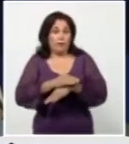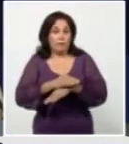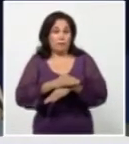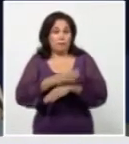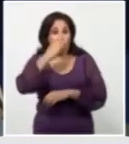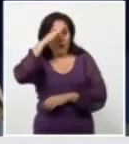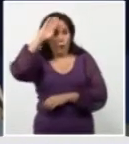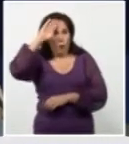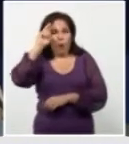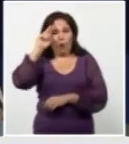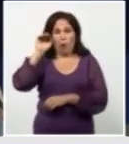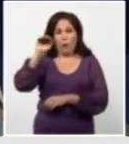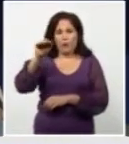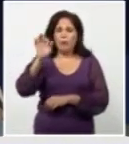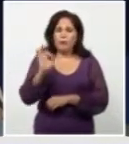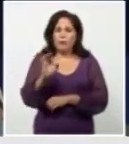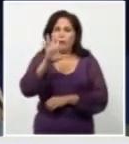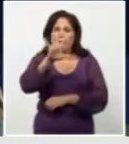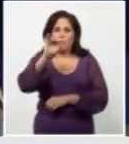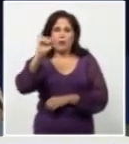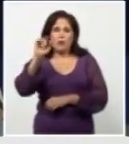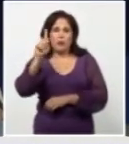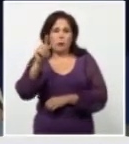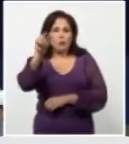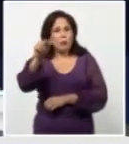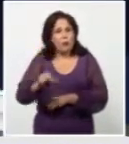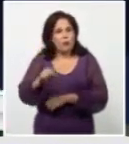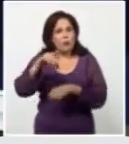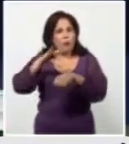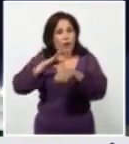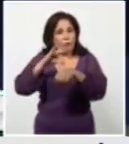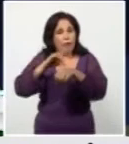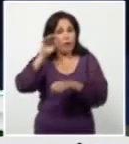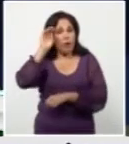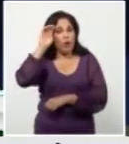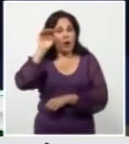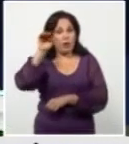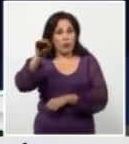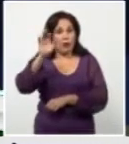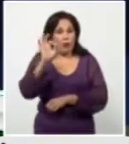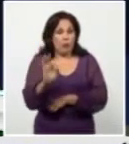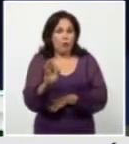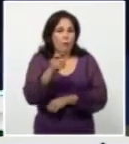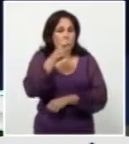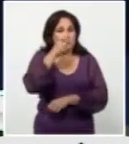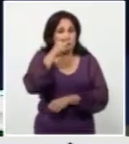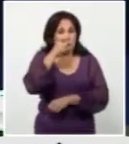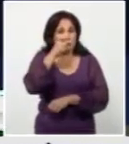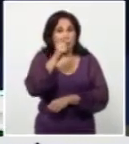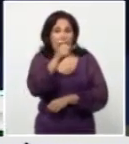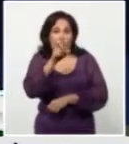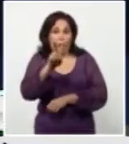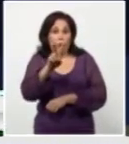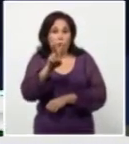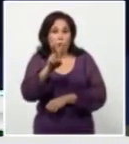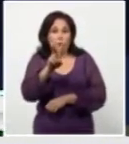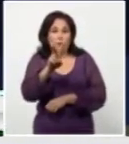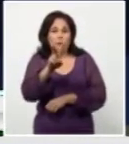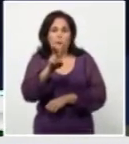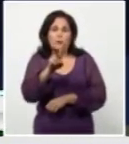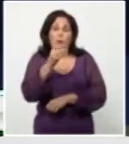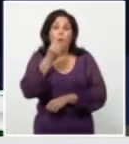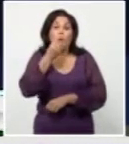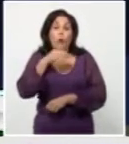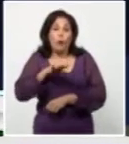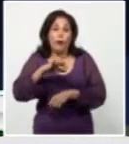In Cuba, 561 people are admitted to its hospitals, 12 are under surveillance, 309